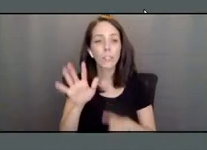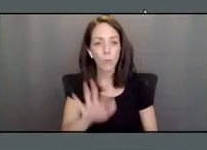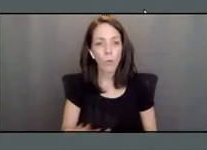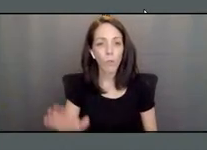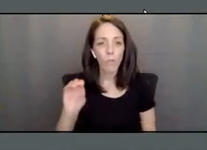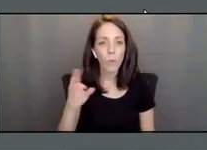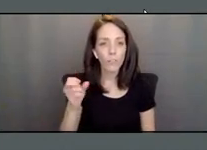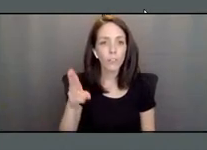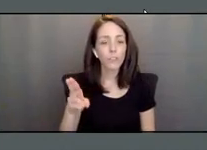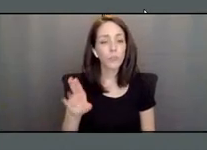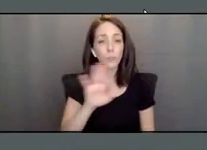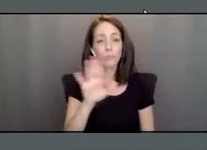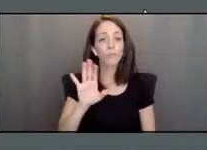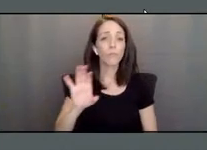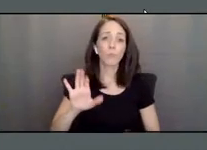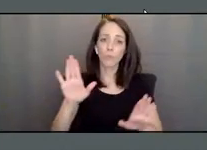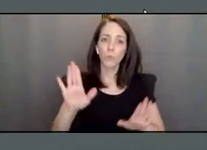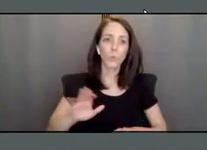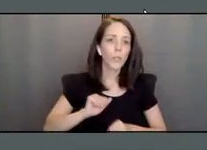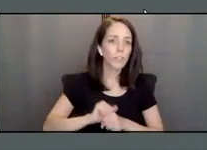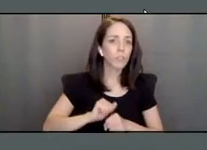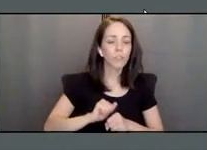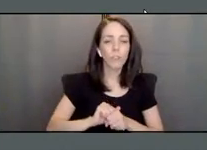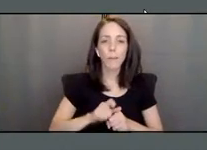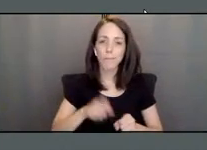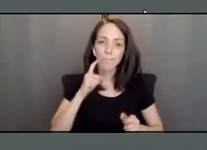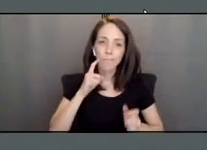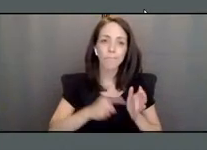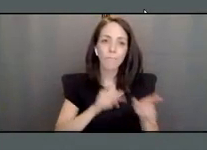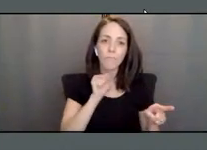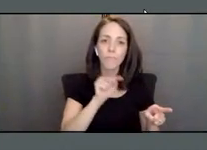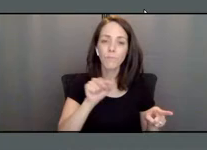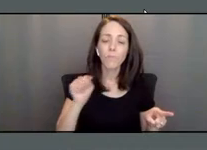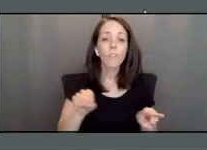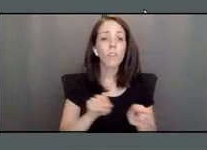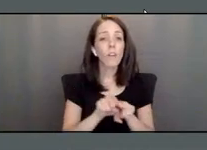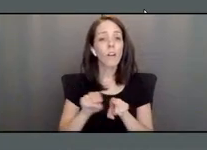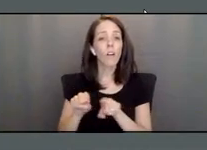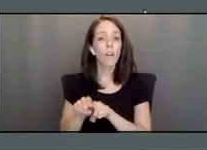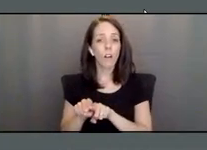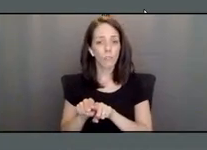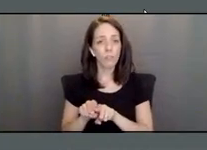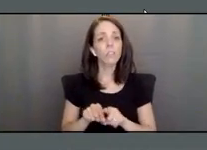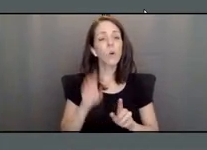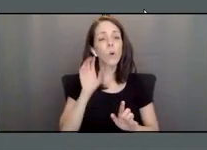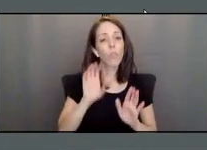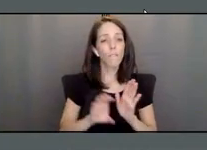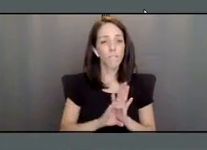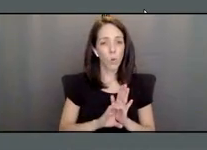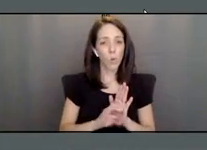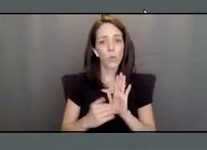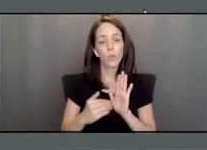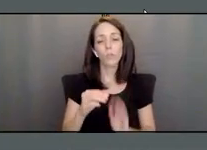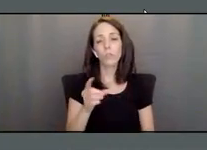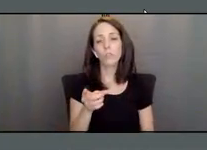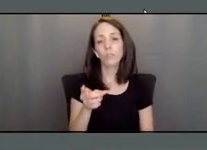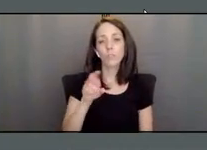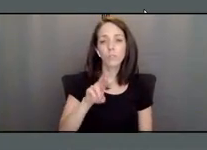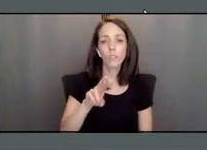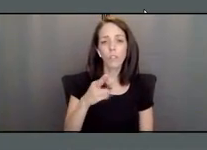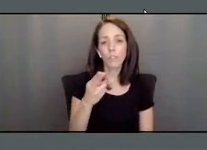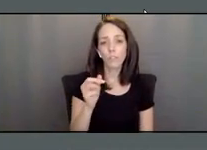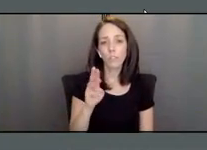to diversity, equity, inclusion. And the inaugural photo loop featured Dr. Rosemary Hemmings, Director of Social Work in the School of